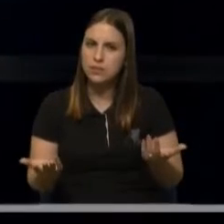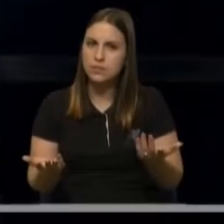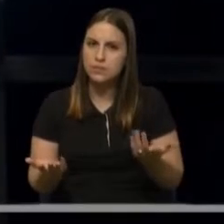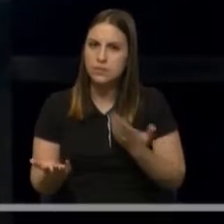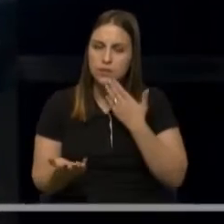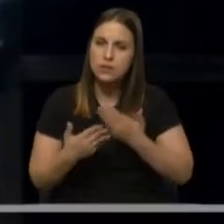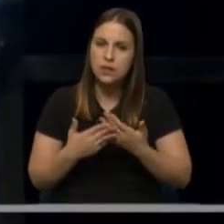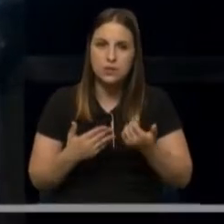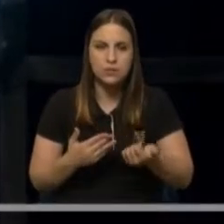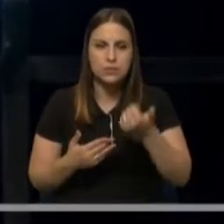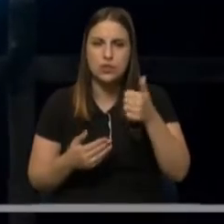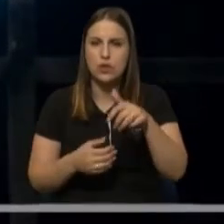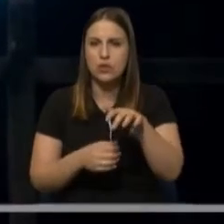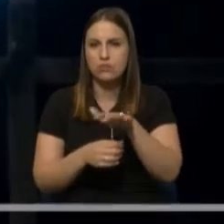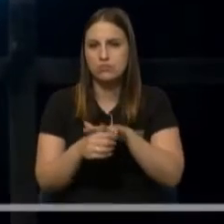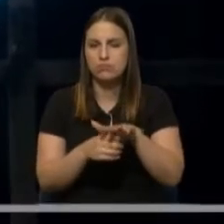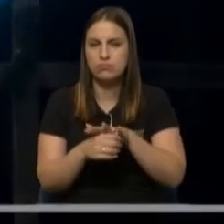best scenario of the power consumption.